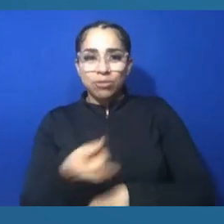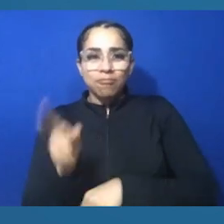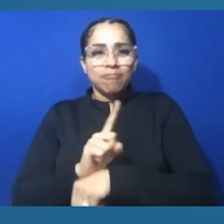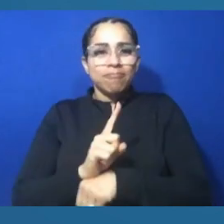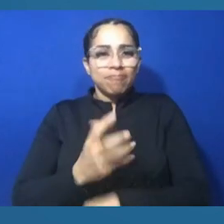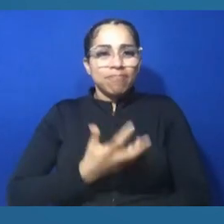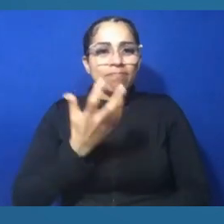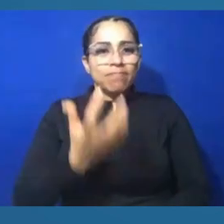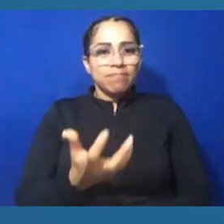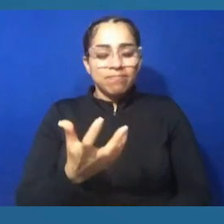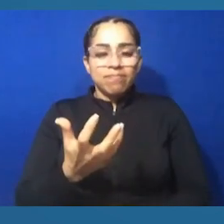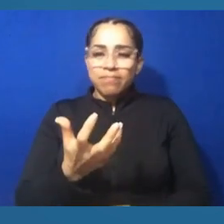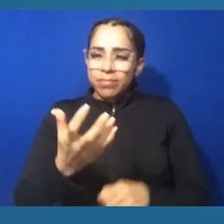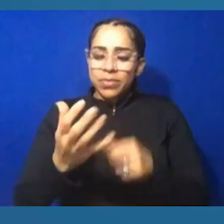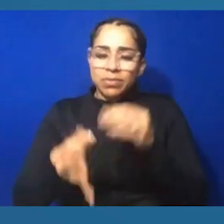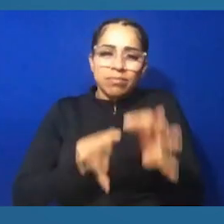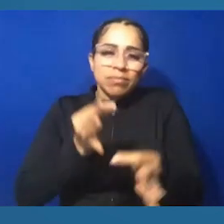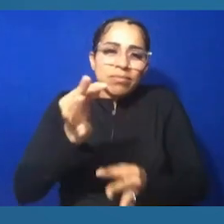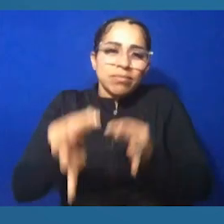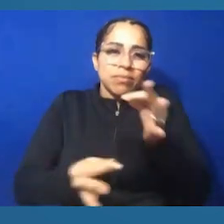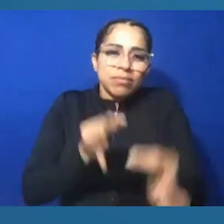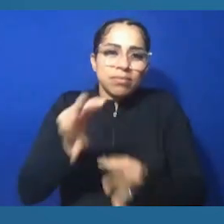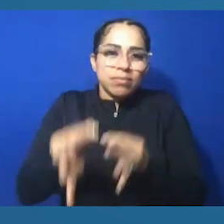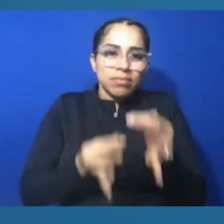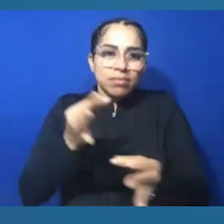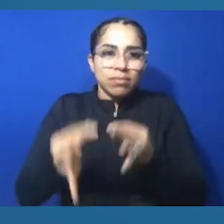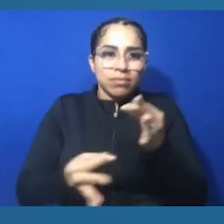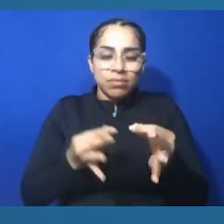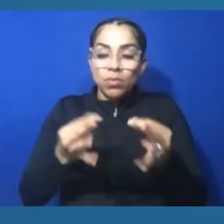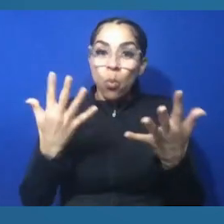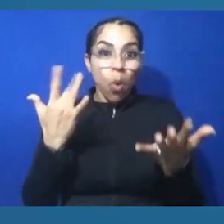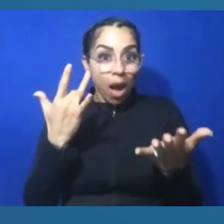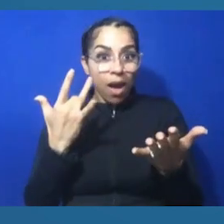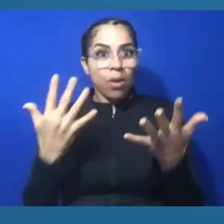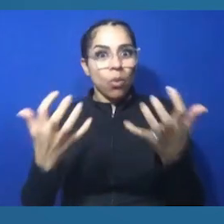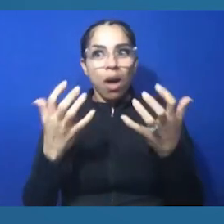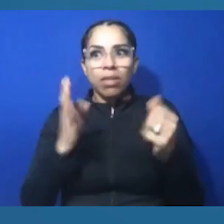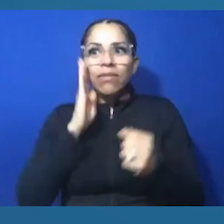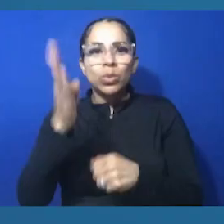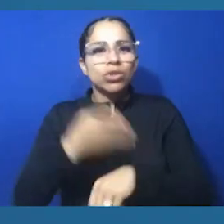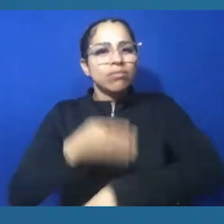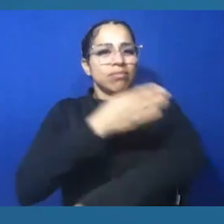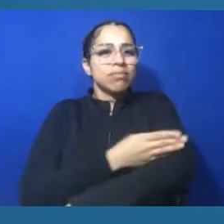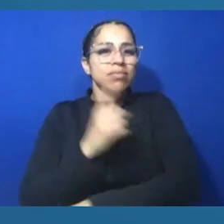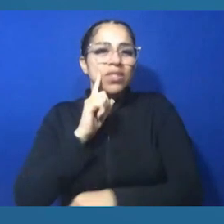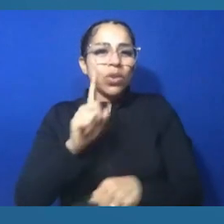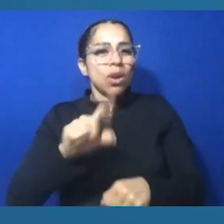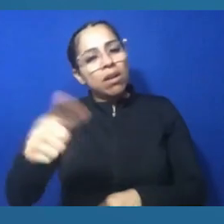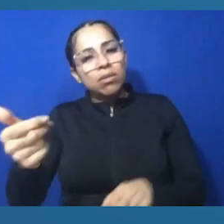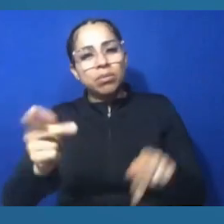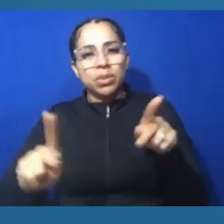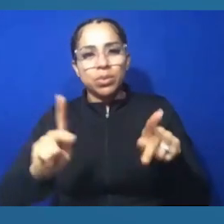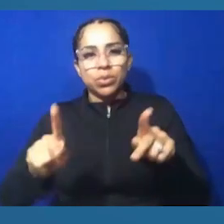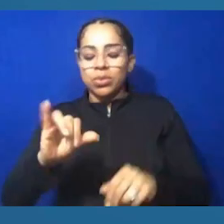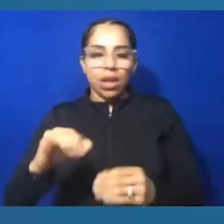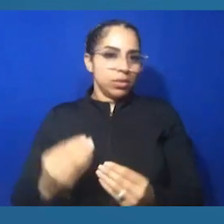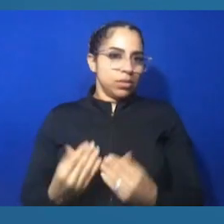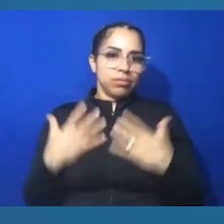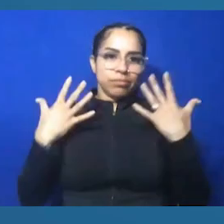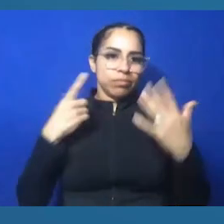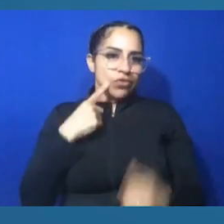be a change for the people who come after them. And that is such an inspiration for me. So to all of